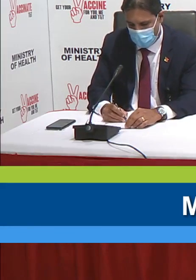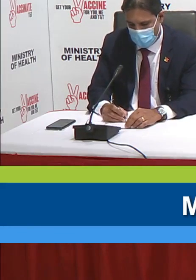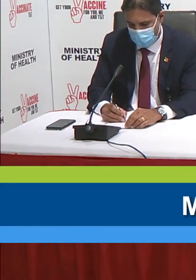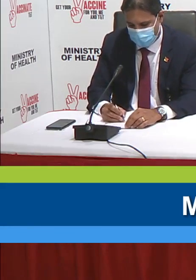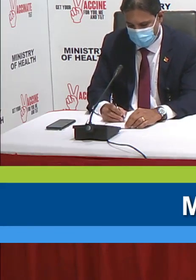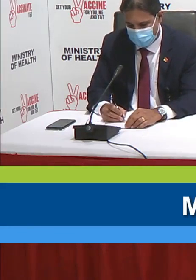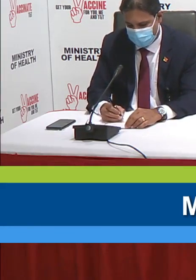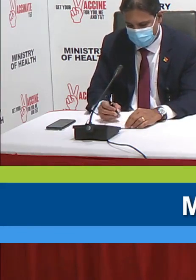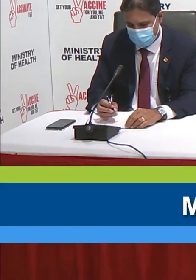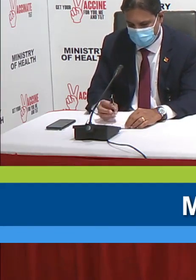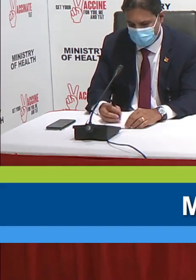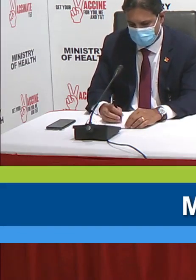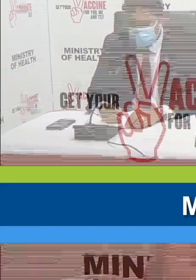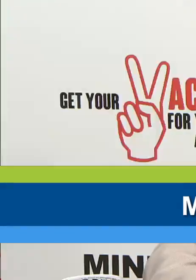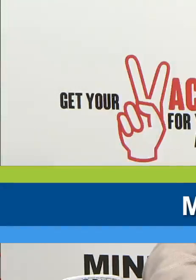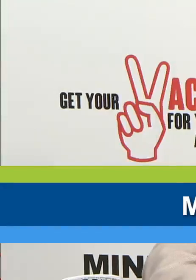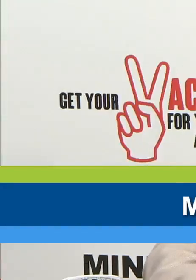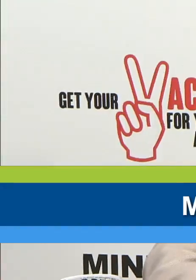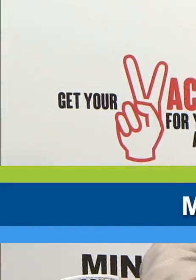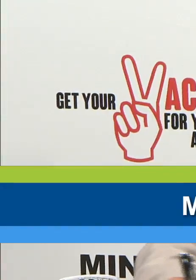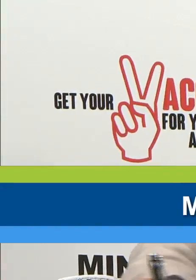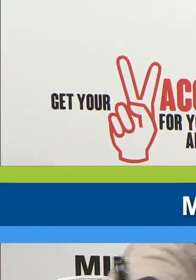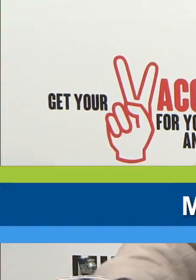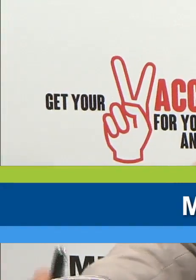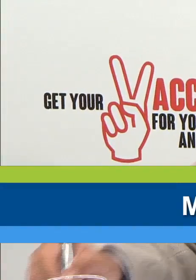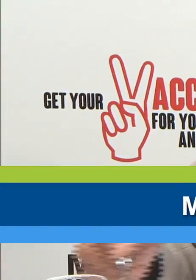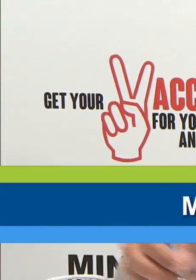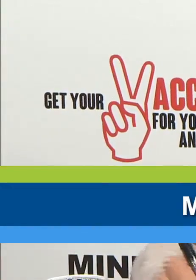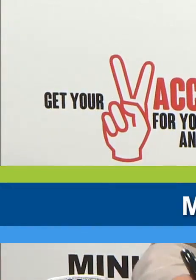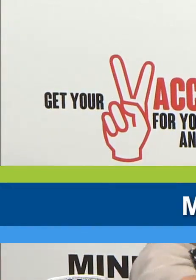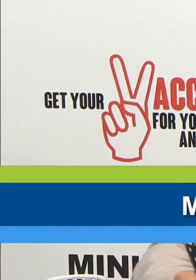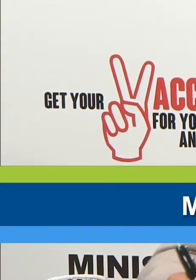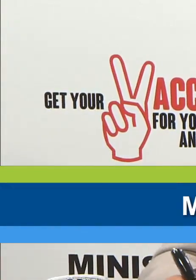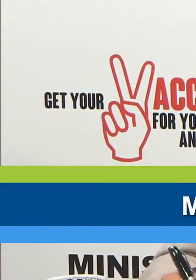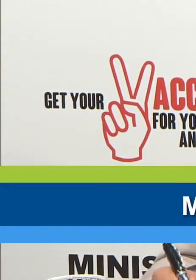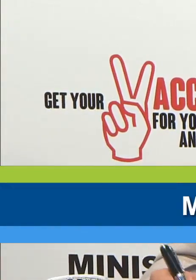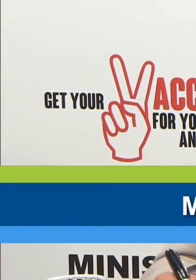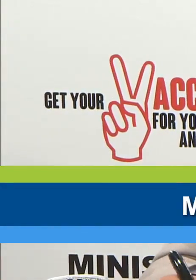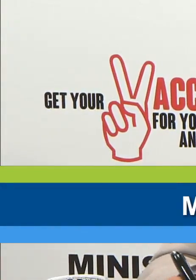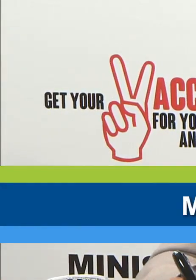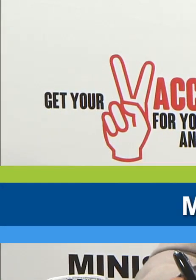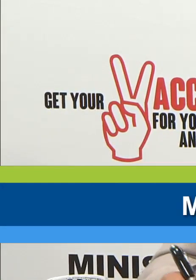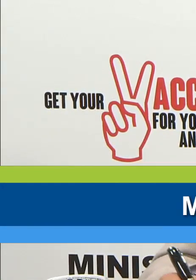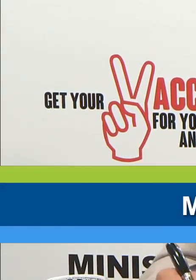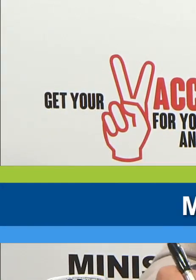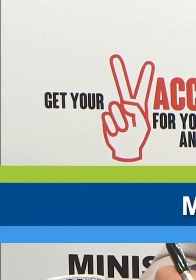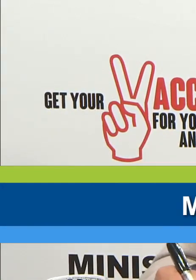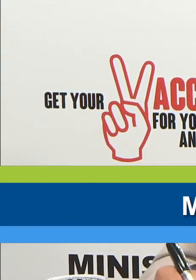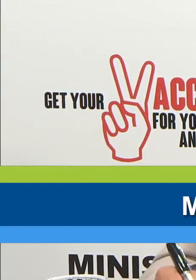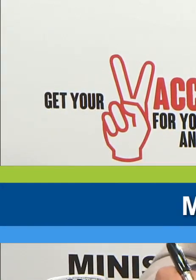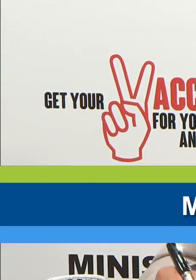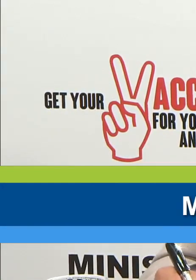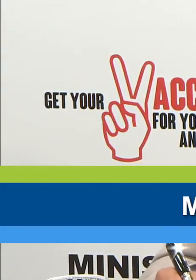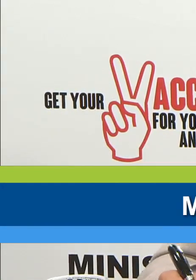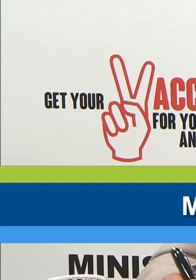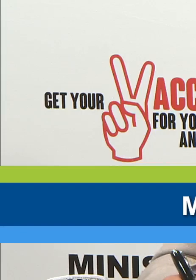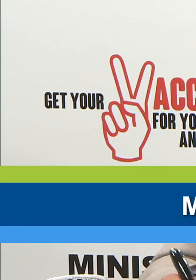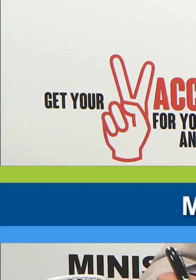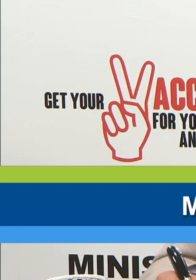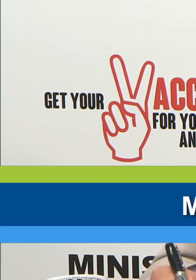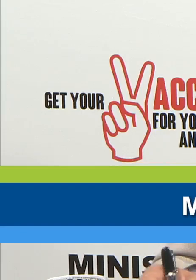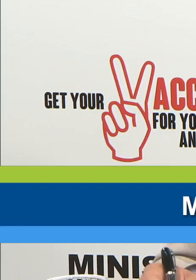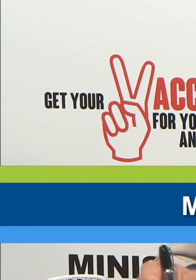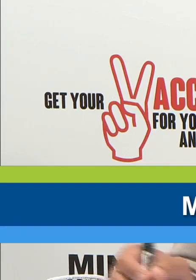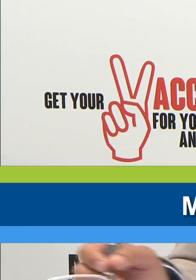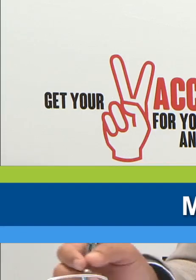happened at the beginning of the pandemic when these vaccines were approved and how hard it was to get these vaccines